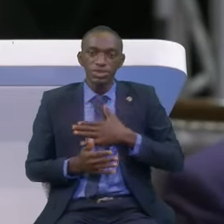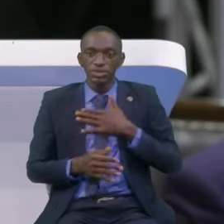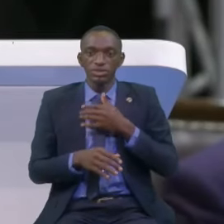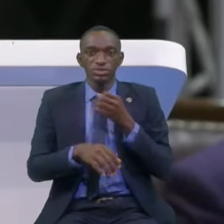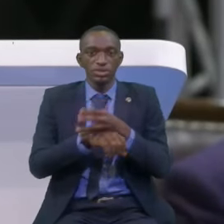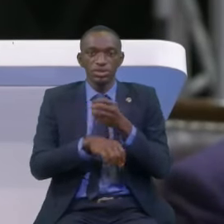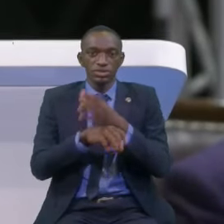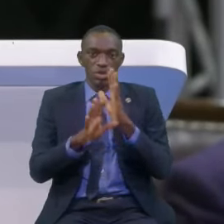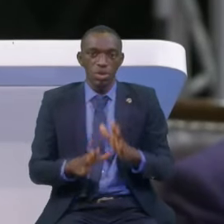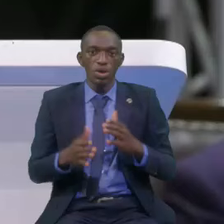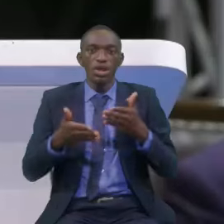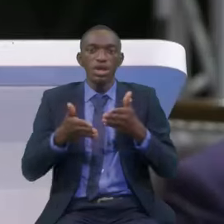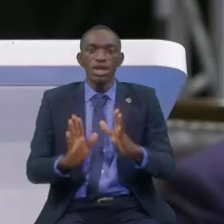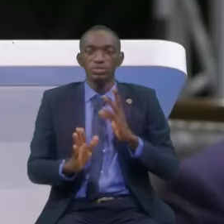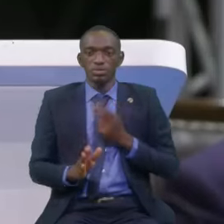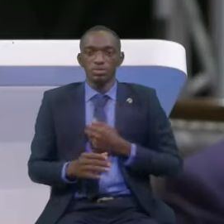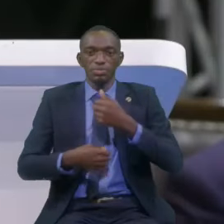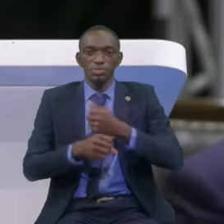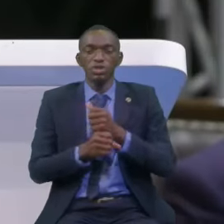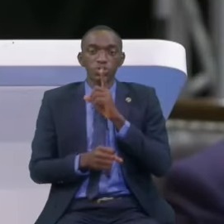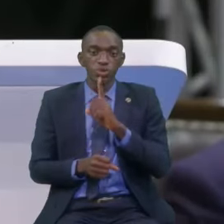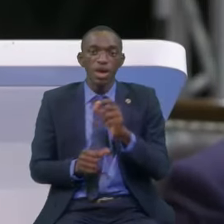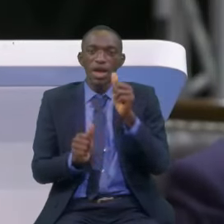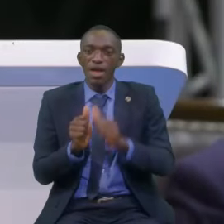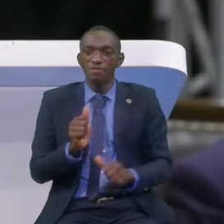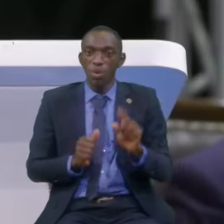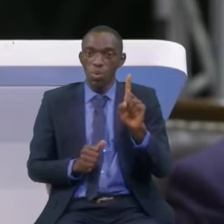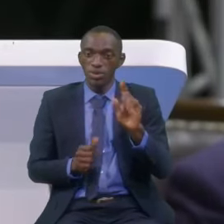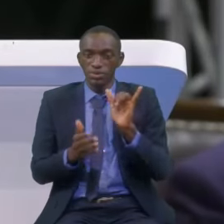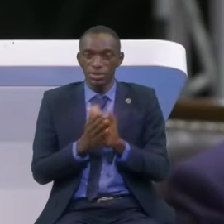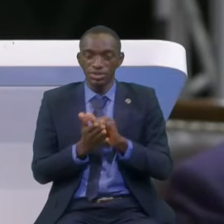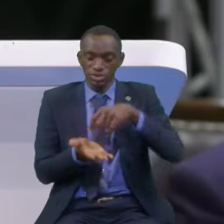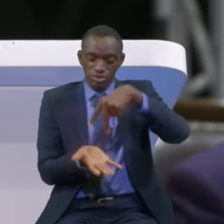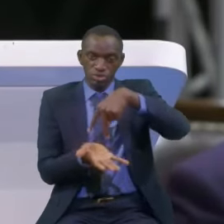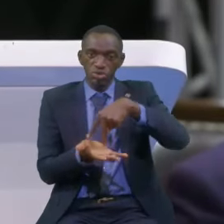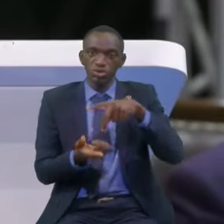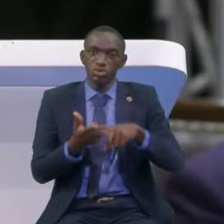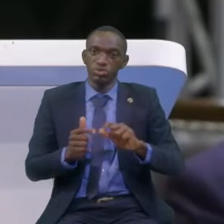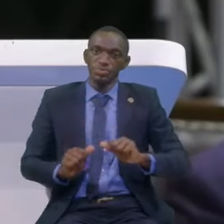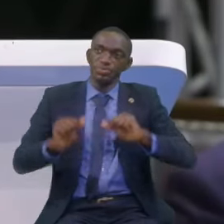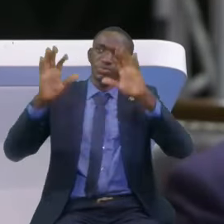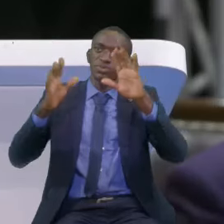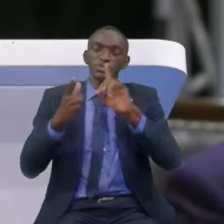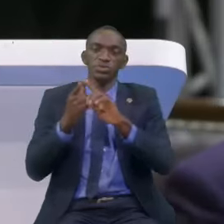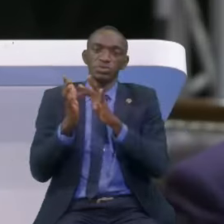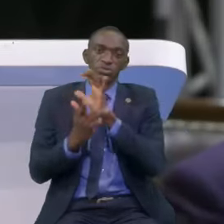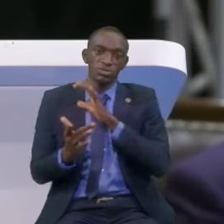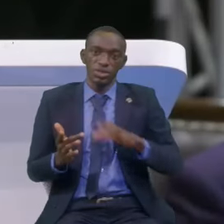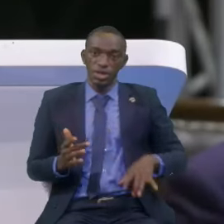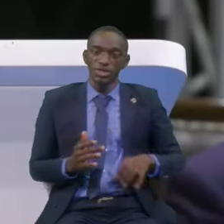everyone that stood up to surrender his or her life to Christ has been